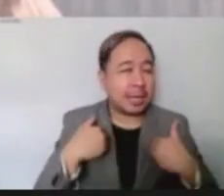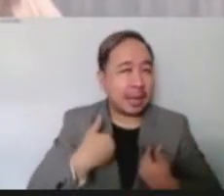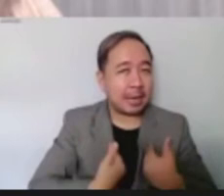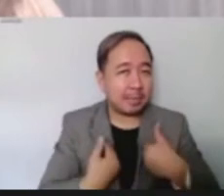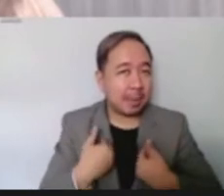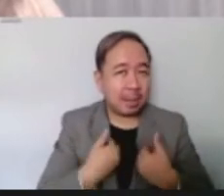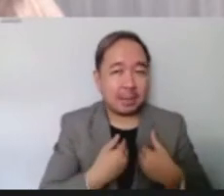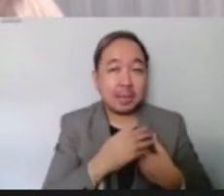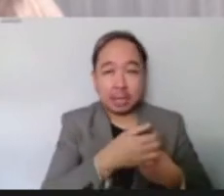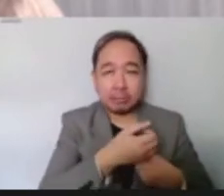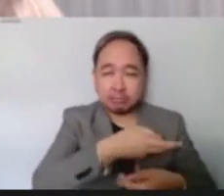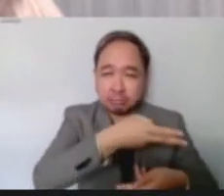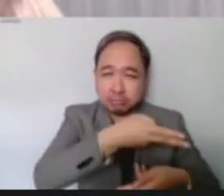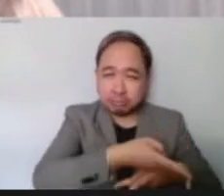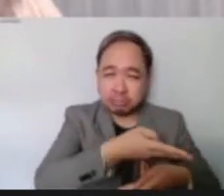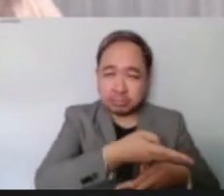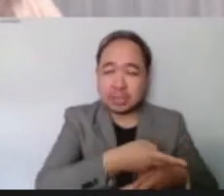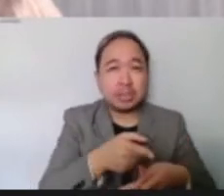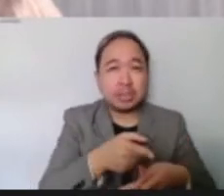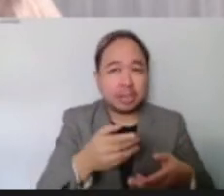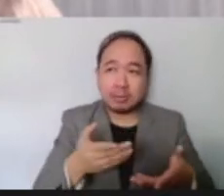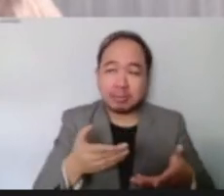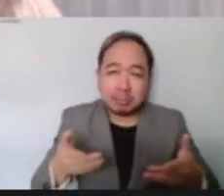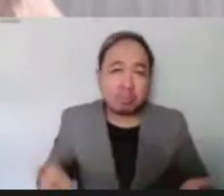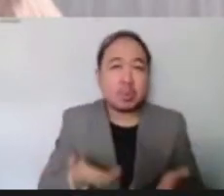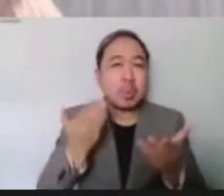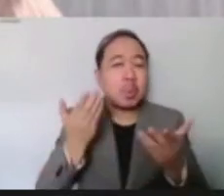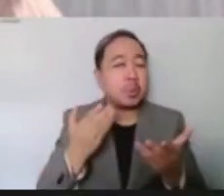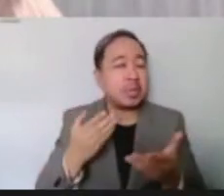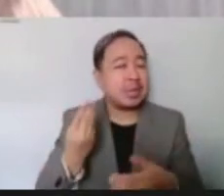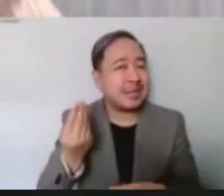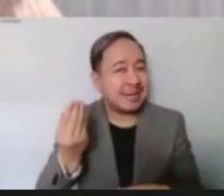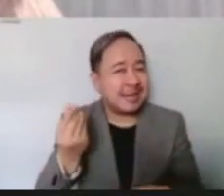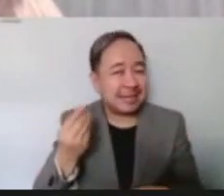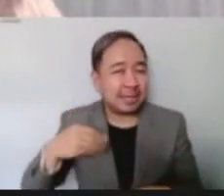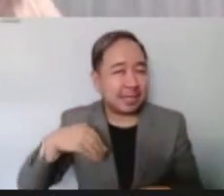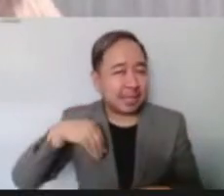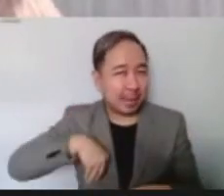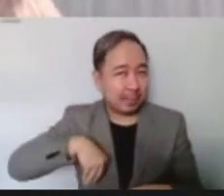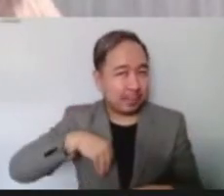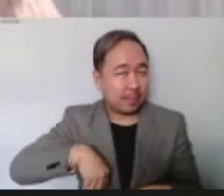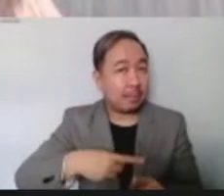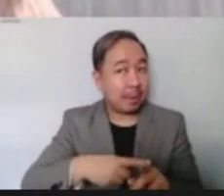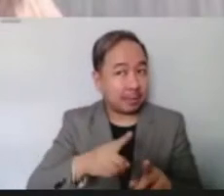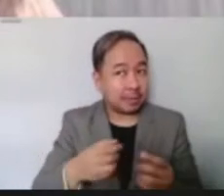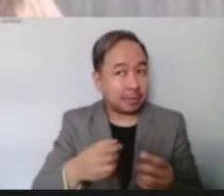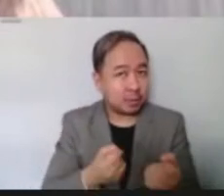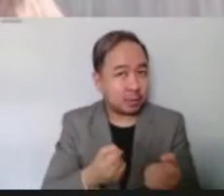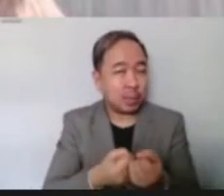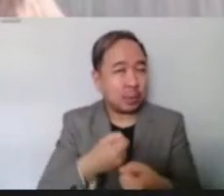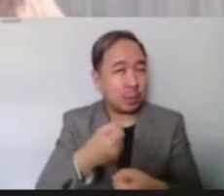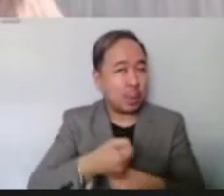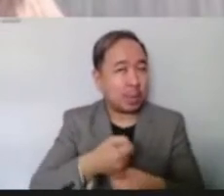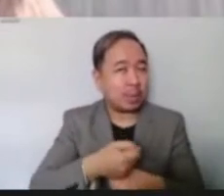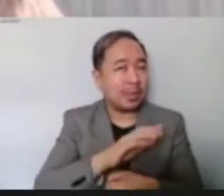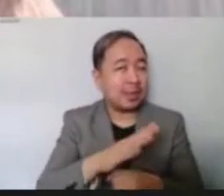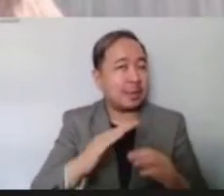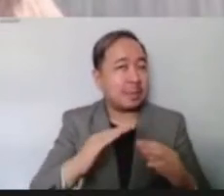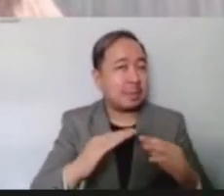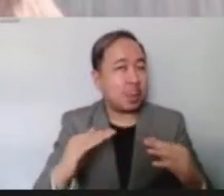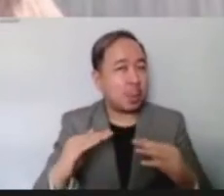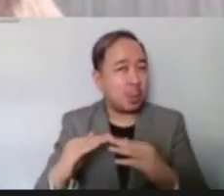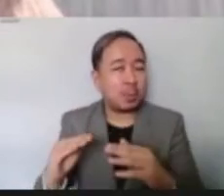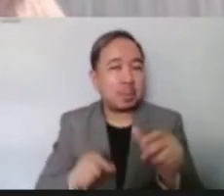productivity employment income and the livelihoods of the ruler household as a result of increasing